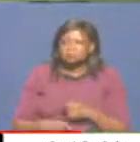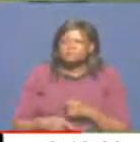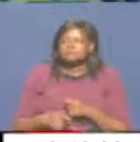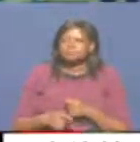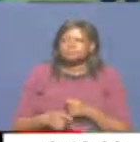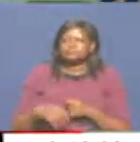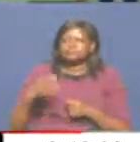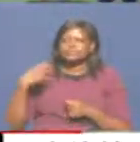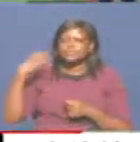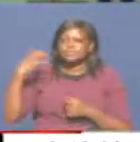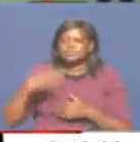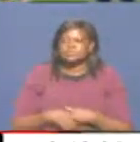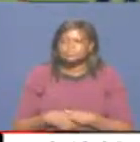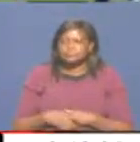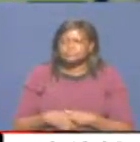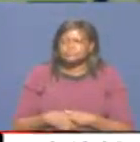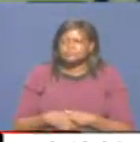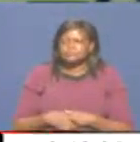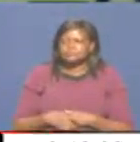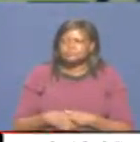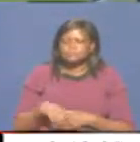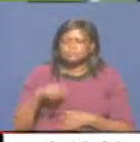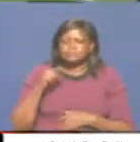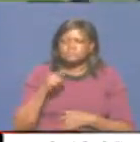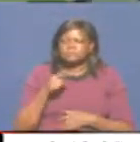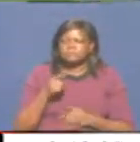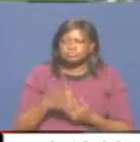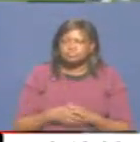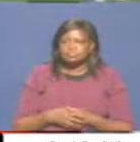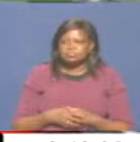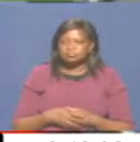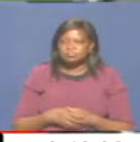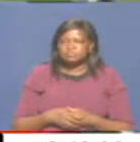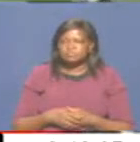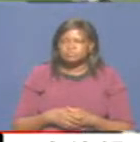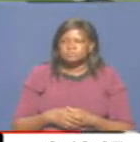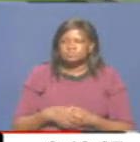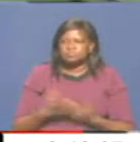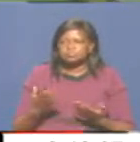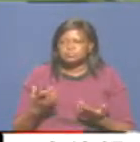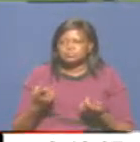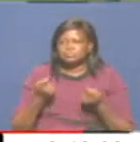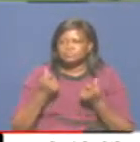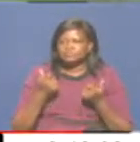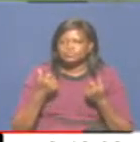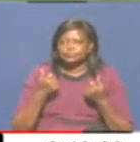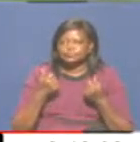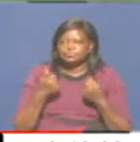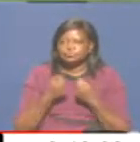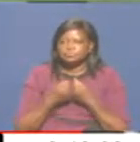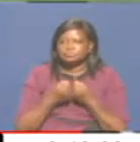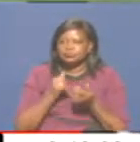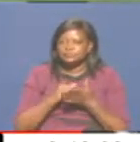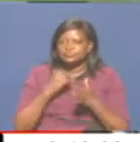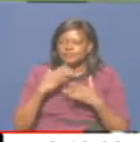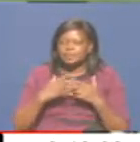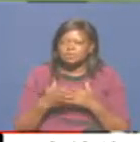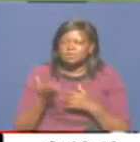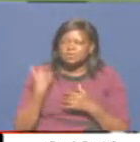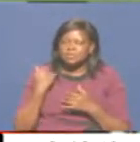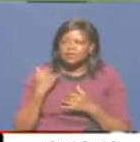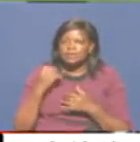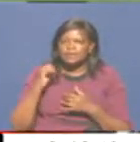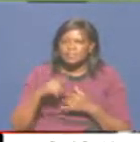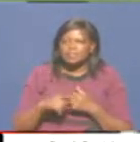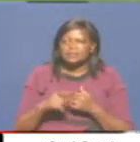Championships. This has been just two of like a few matches that we've played in the last month. So I